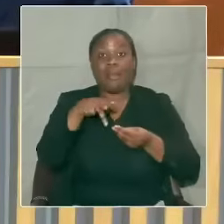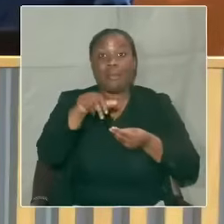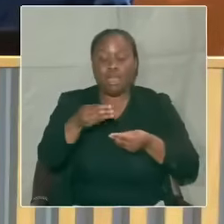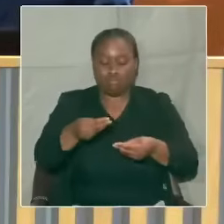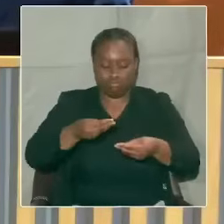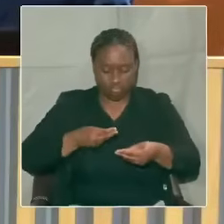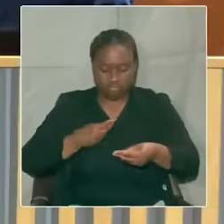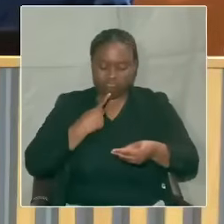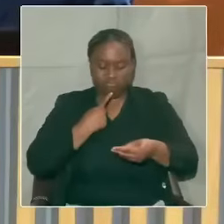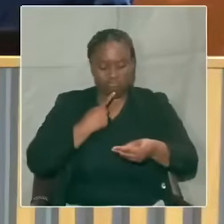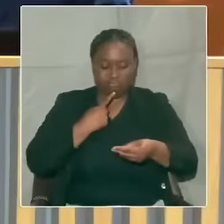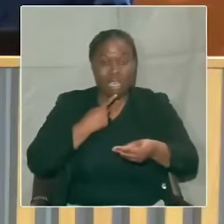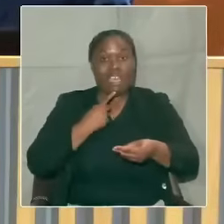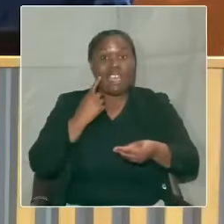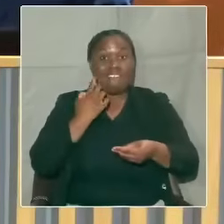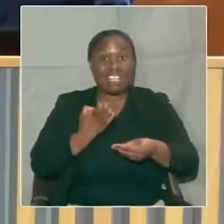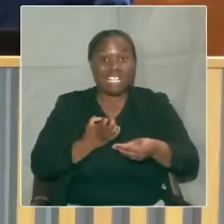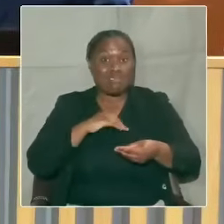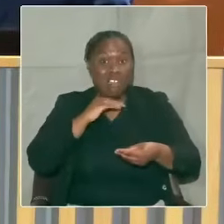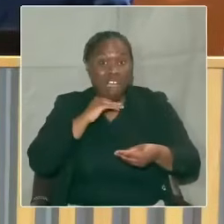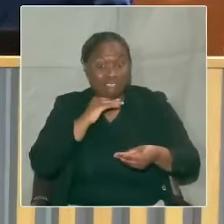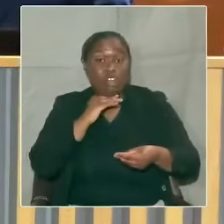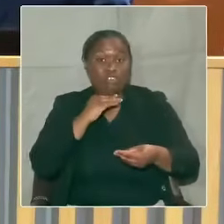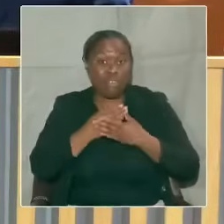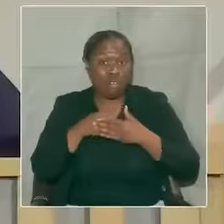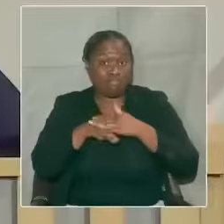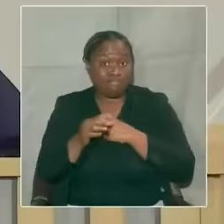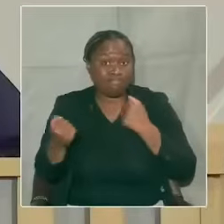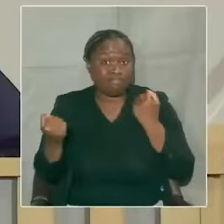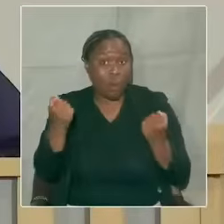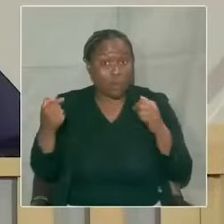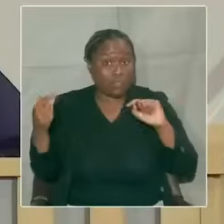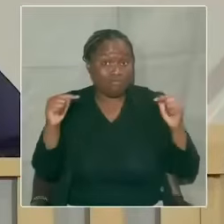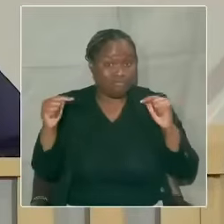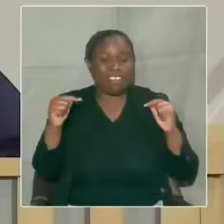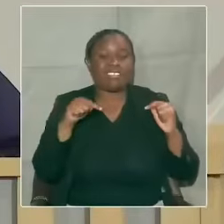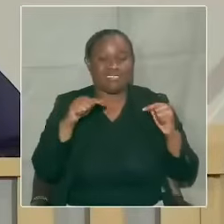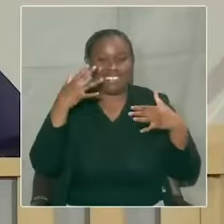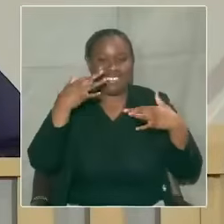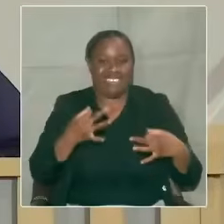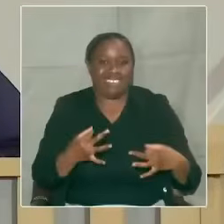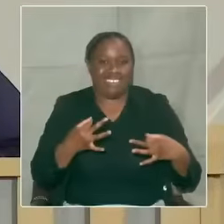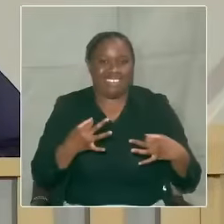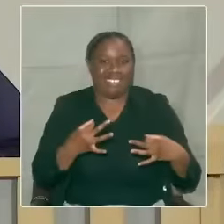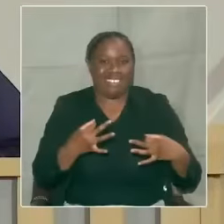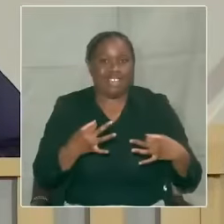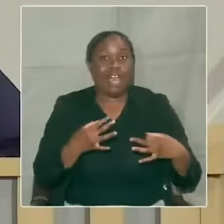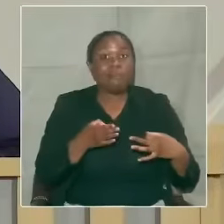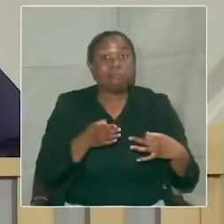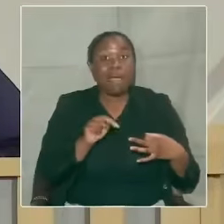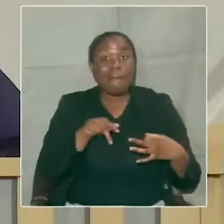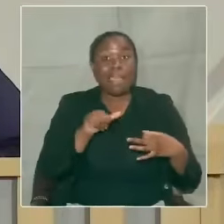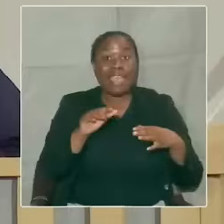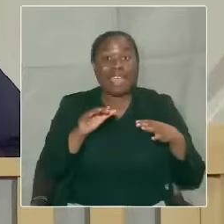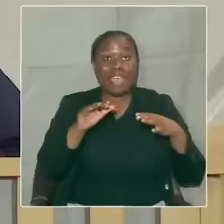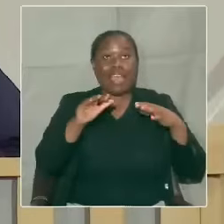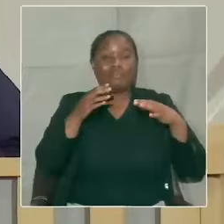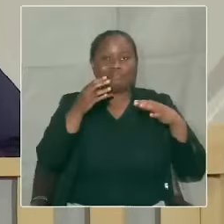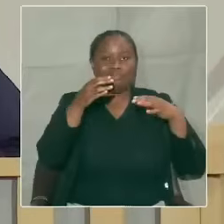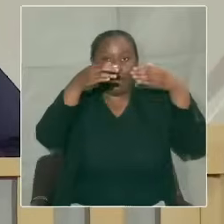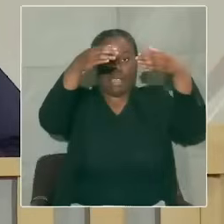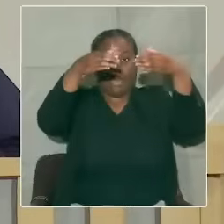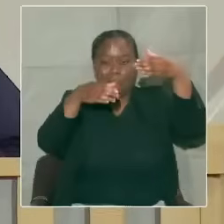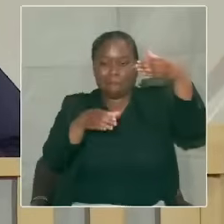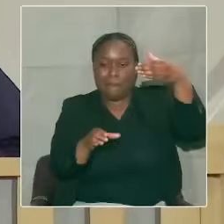prosecute in that specific matter. And within this pillar, you have got then the judiciary, and which